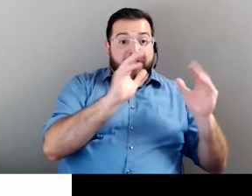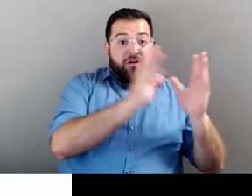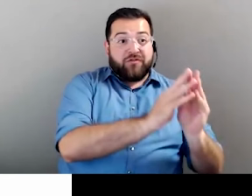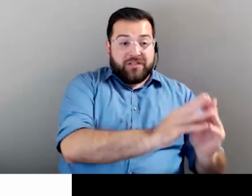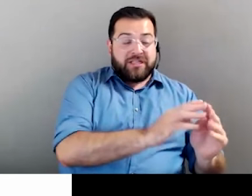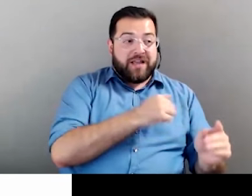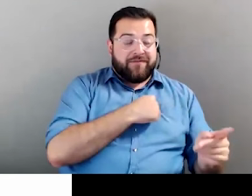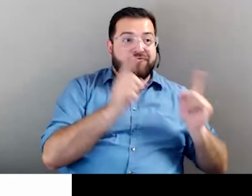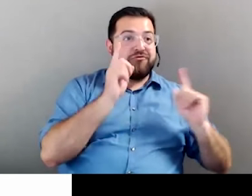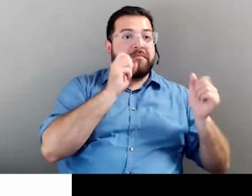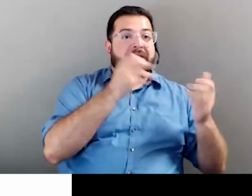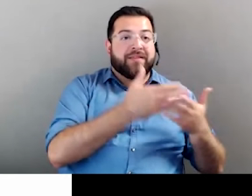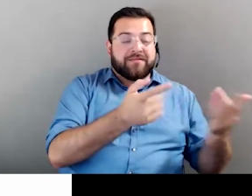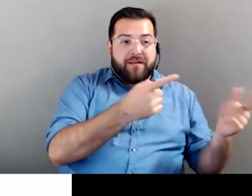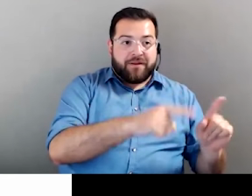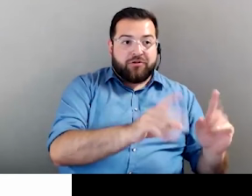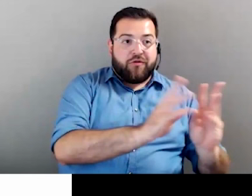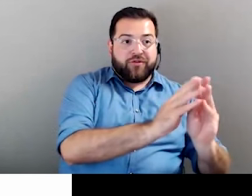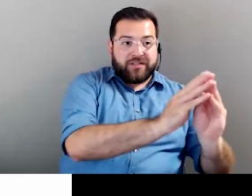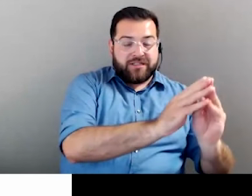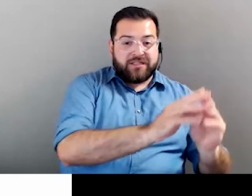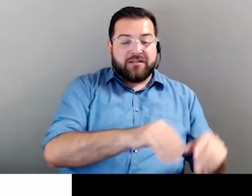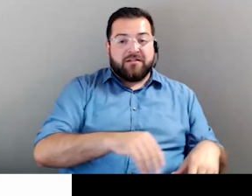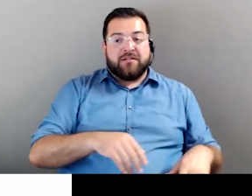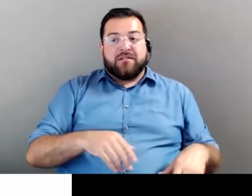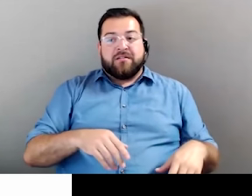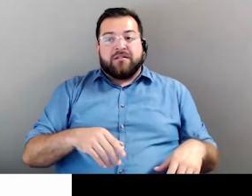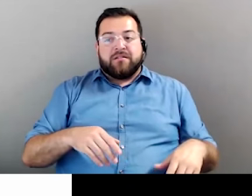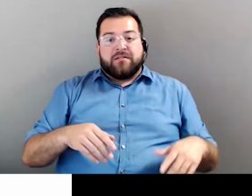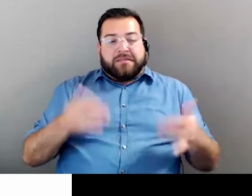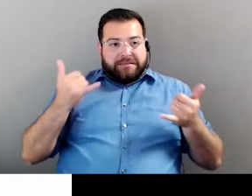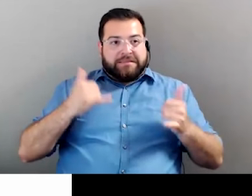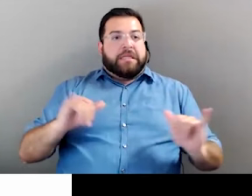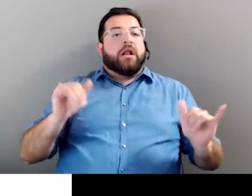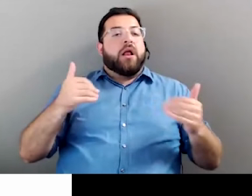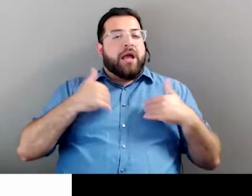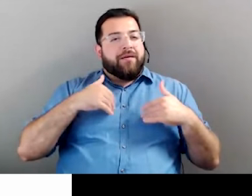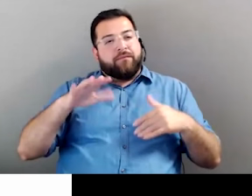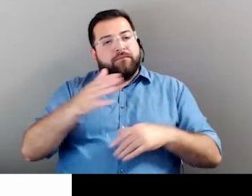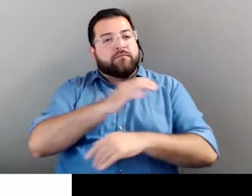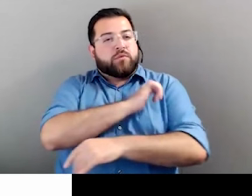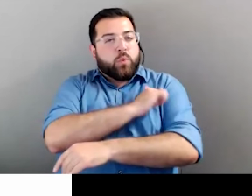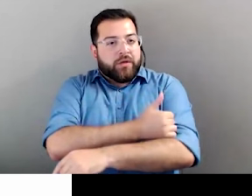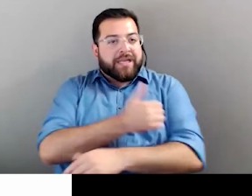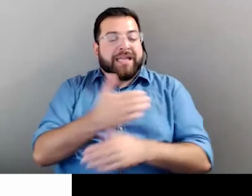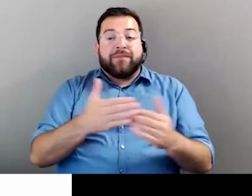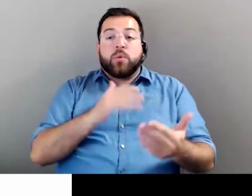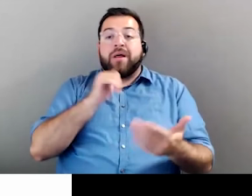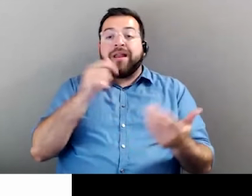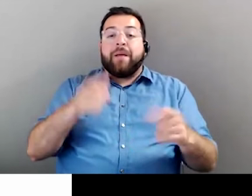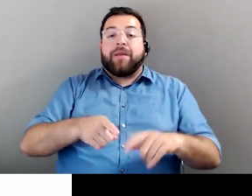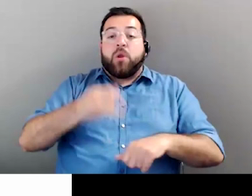so we would still somewhat have jurisdiction, even though it didn't happen on